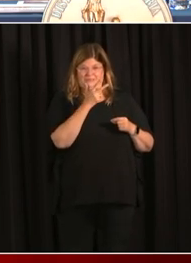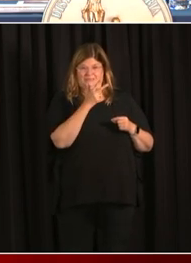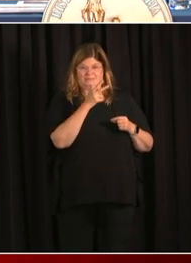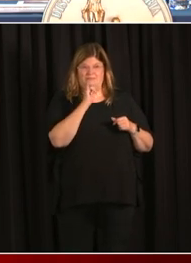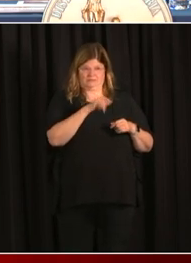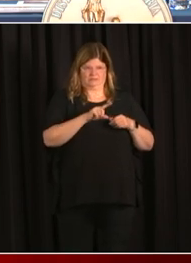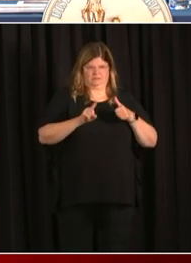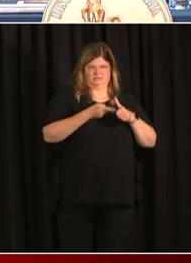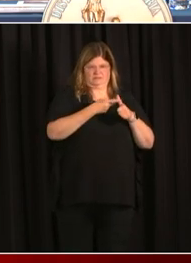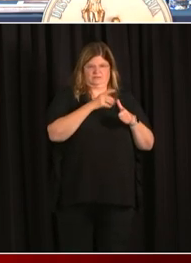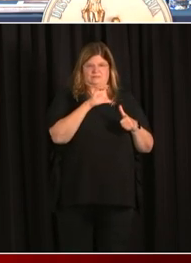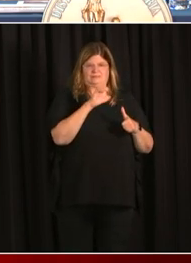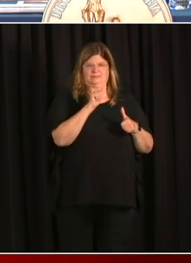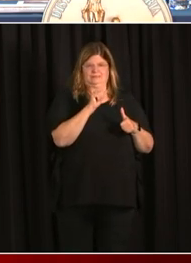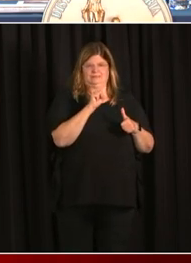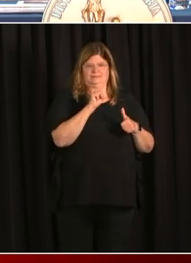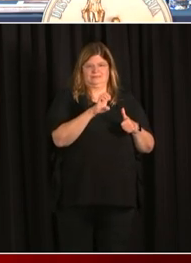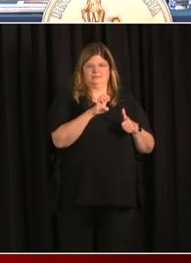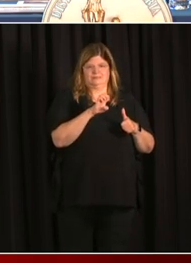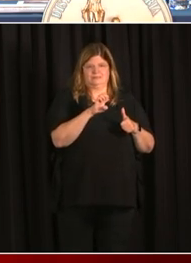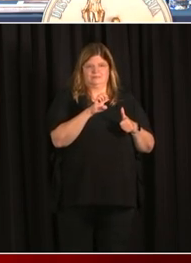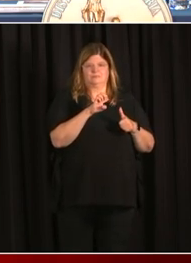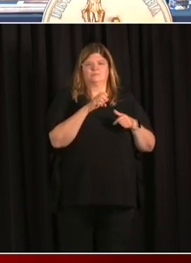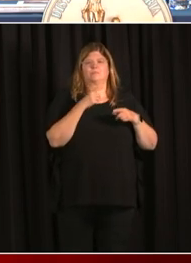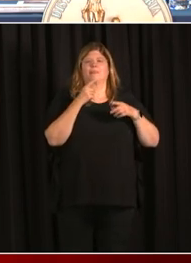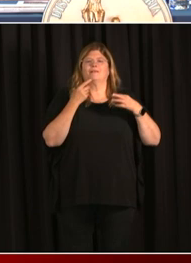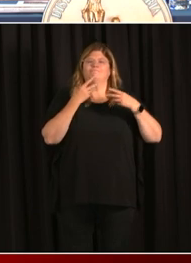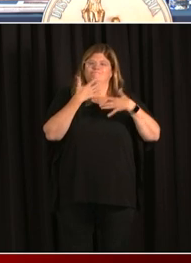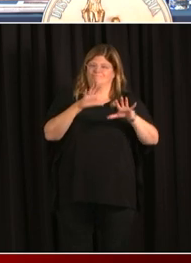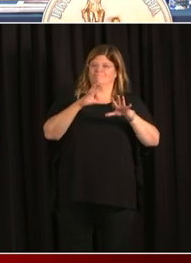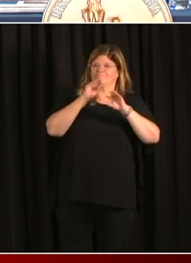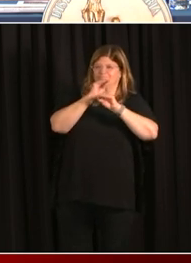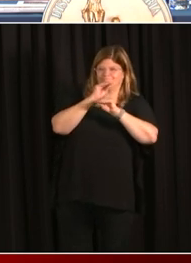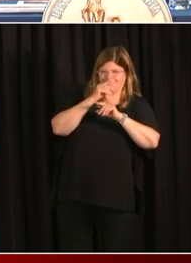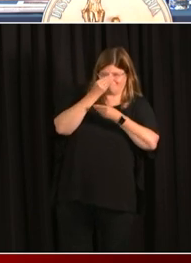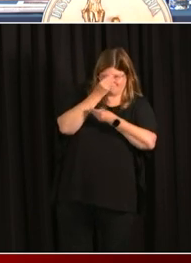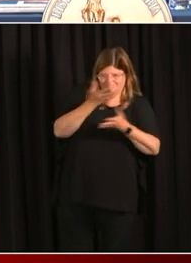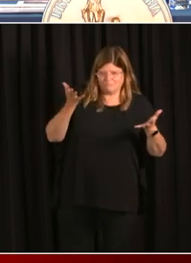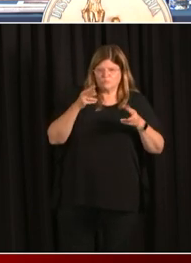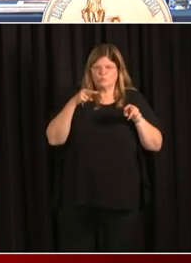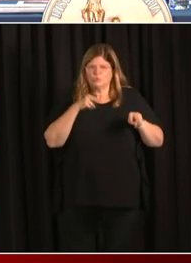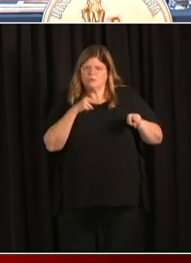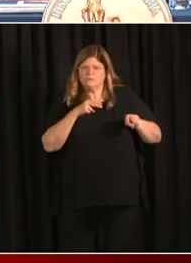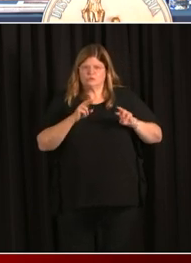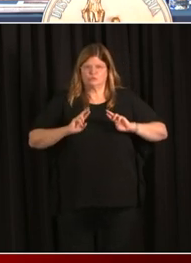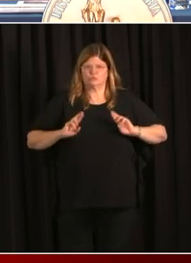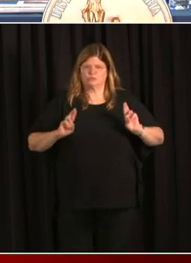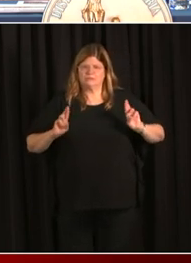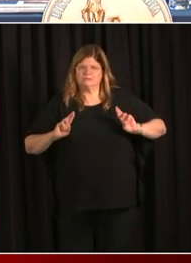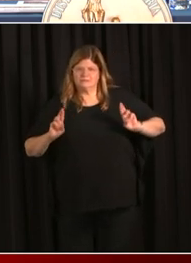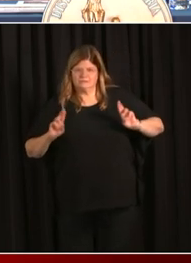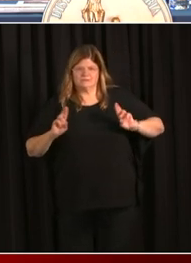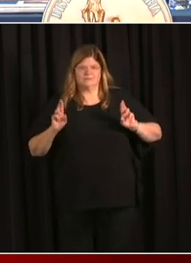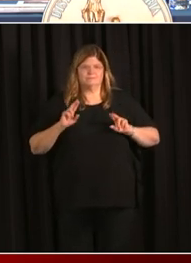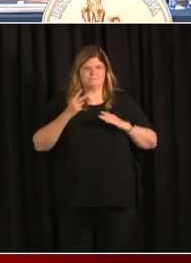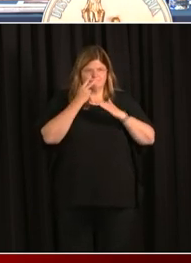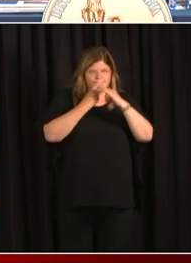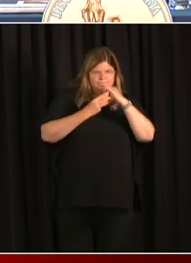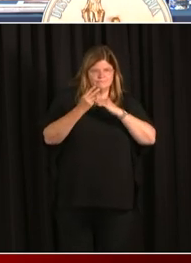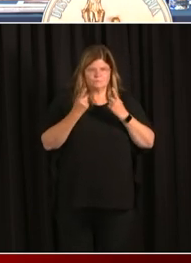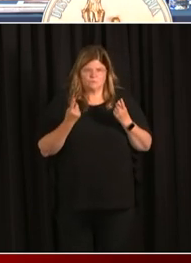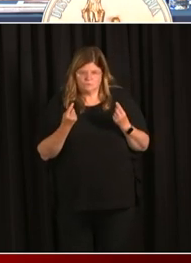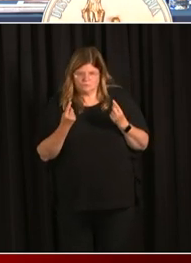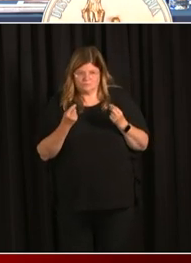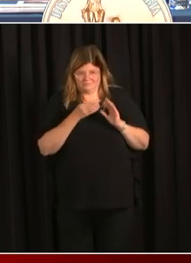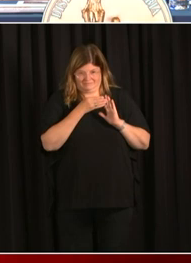first briefing on the district's monitoring and preparation for COVID. And on March 7th,